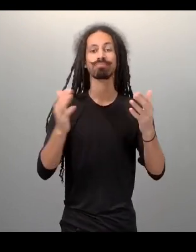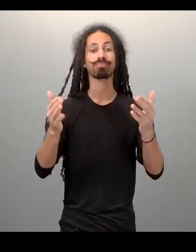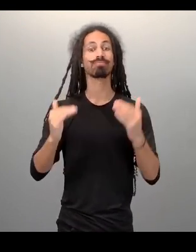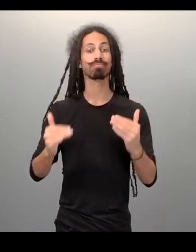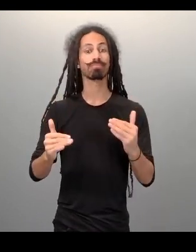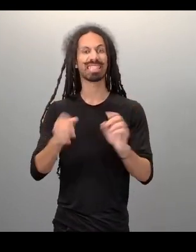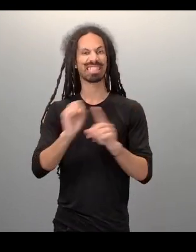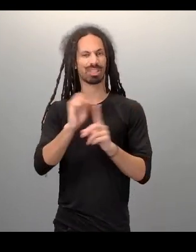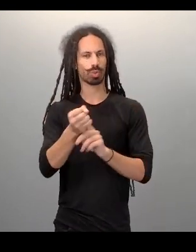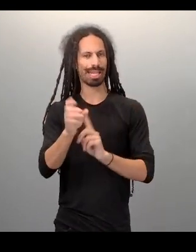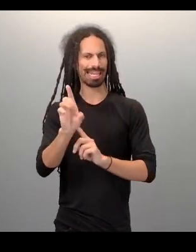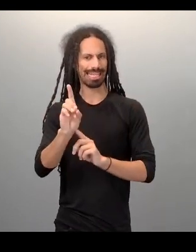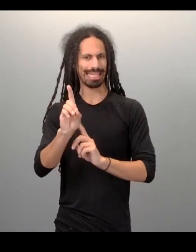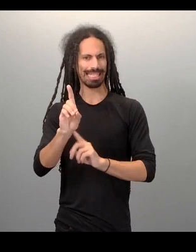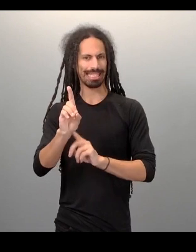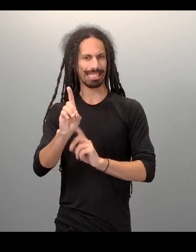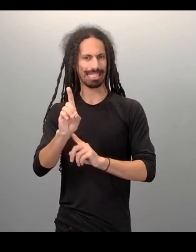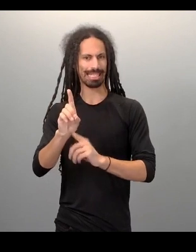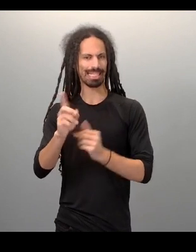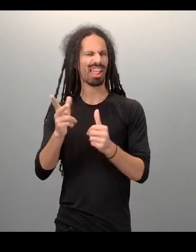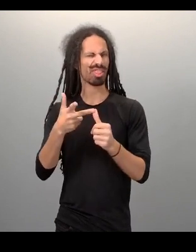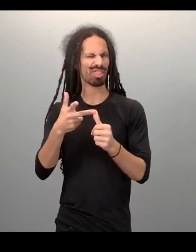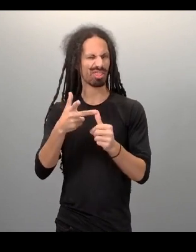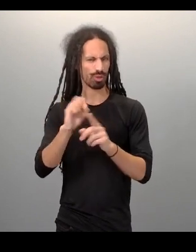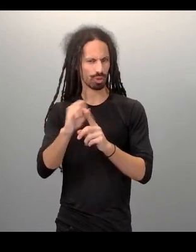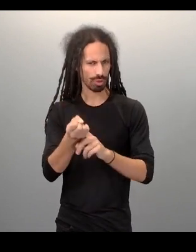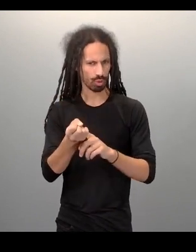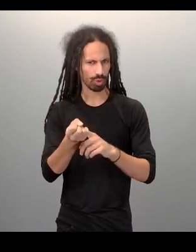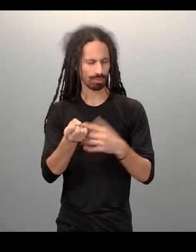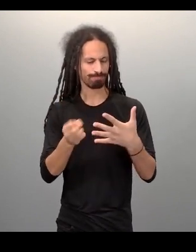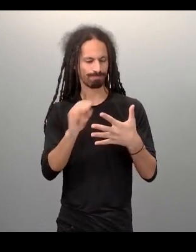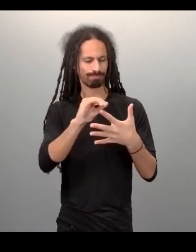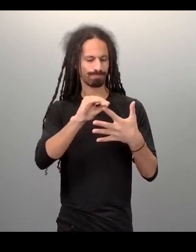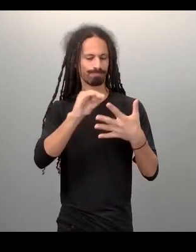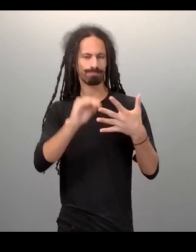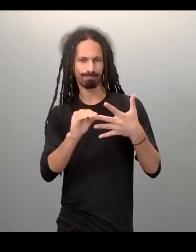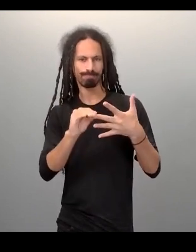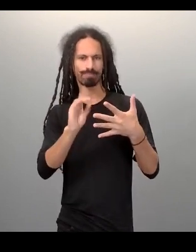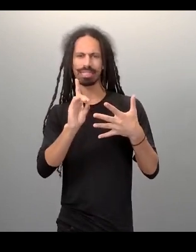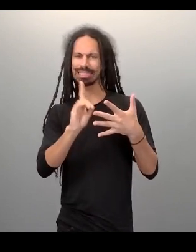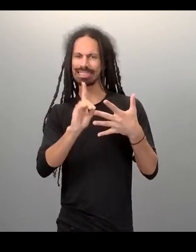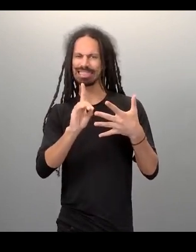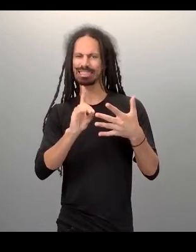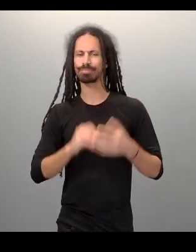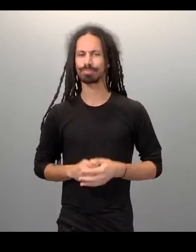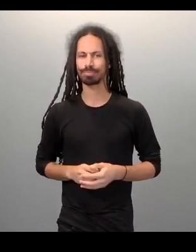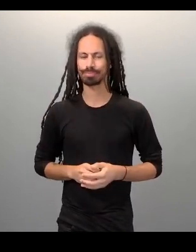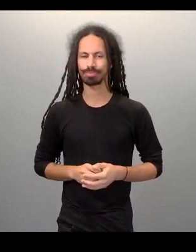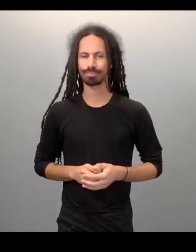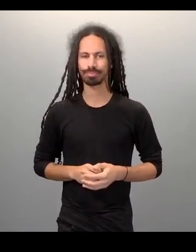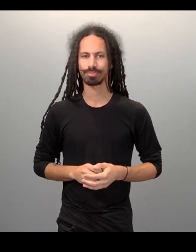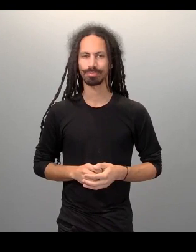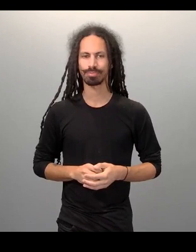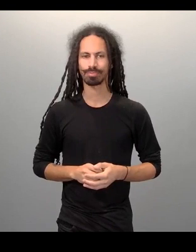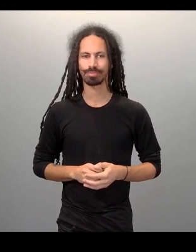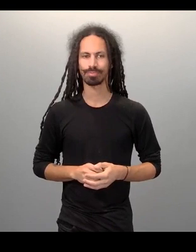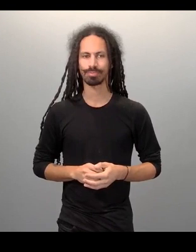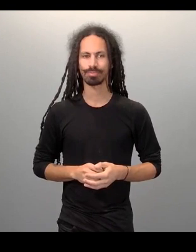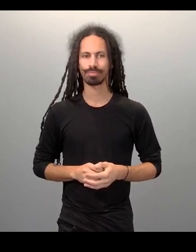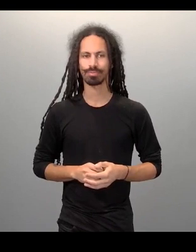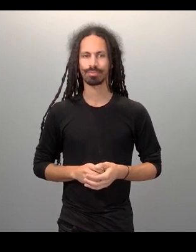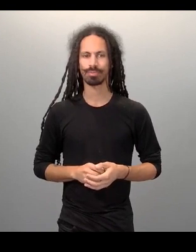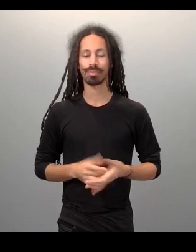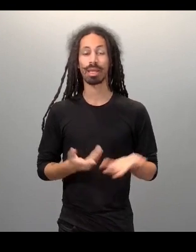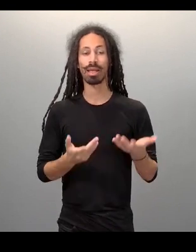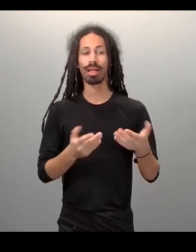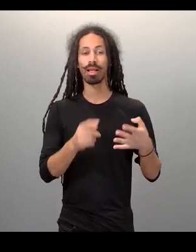D. This is the third one that we would rank as being still requiring a professional email. The difference in